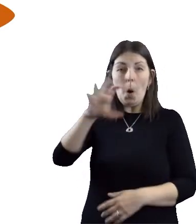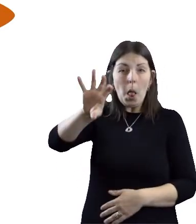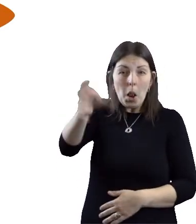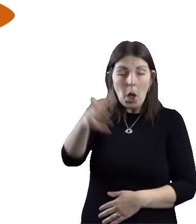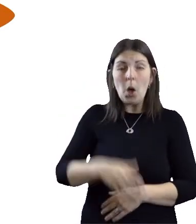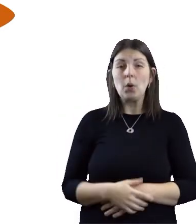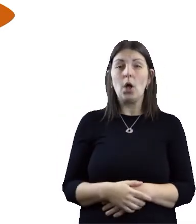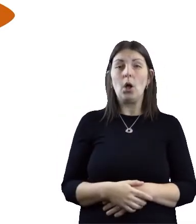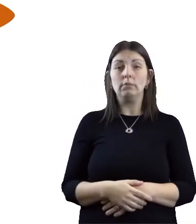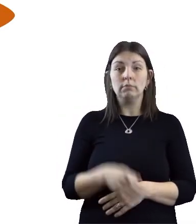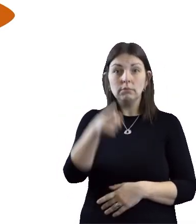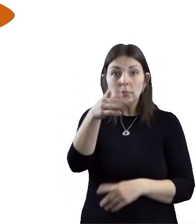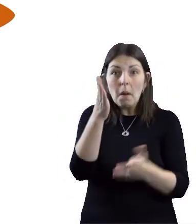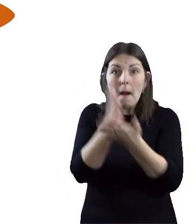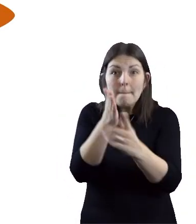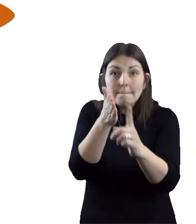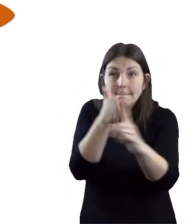email, forward it to